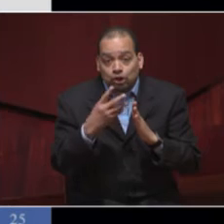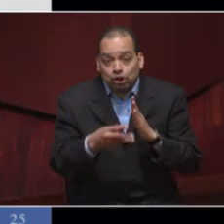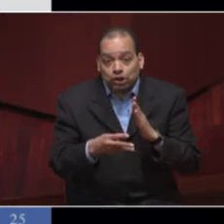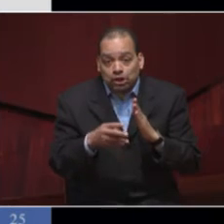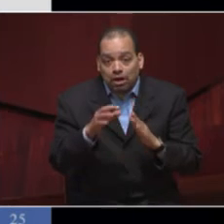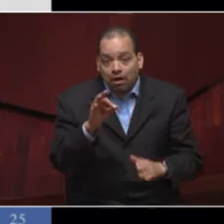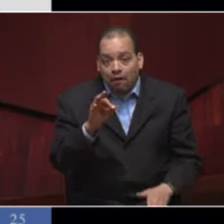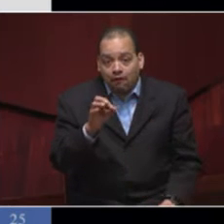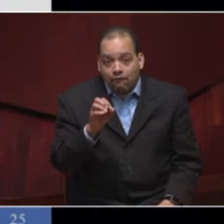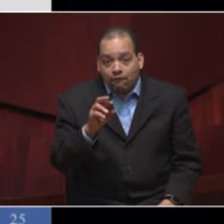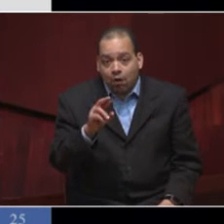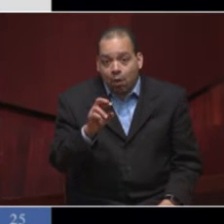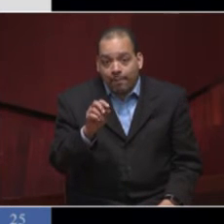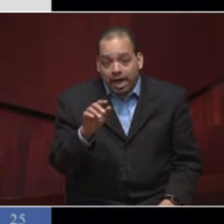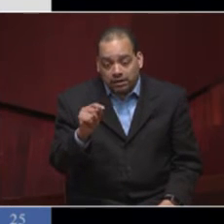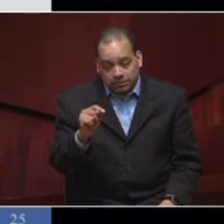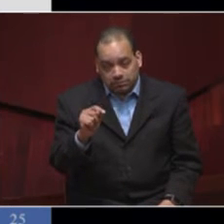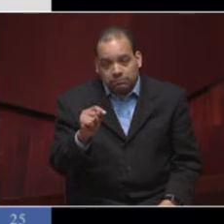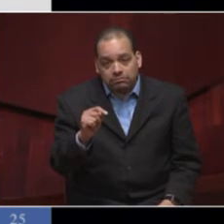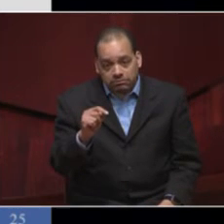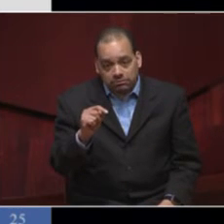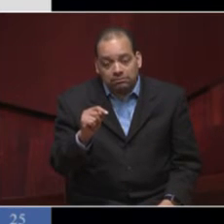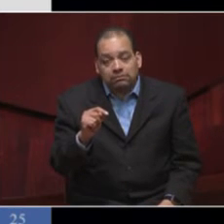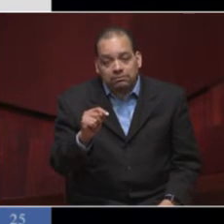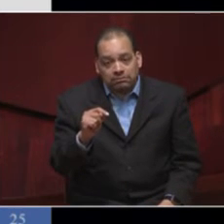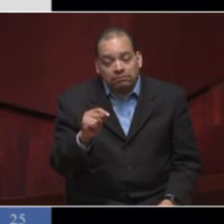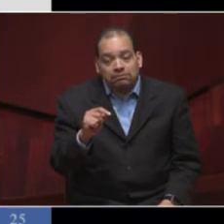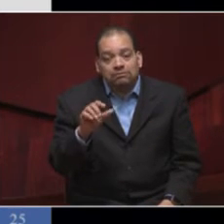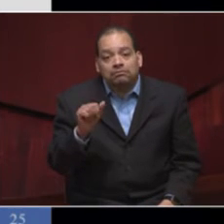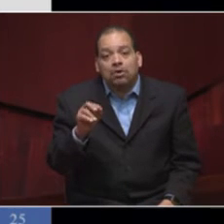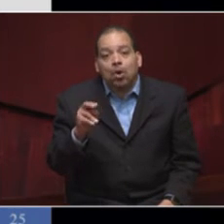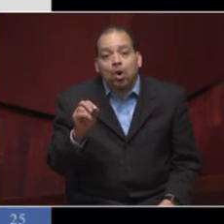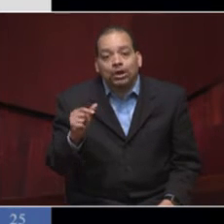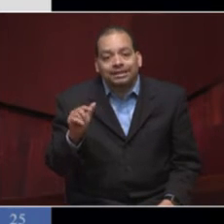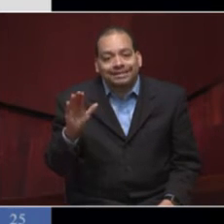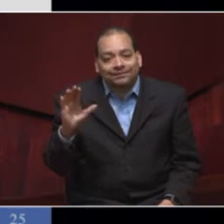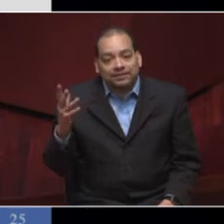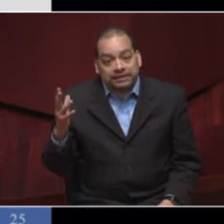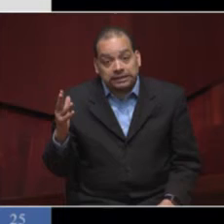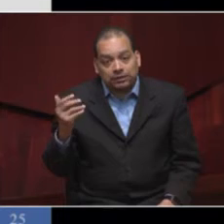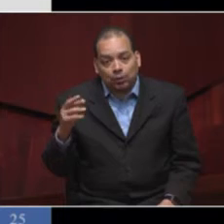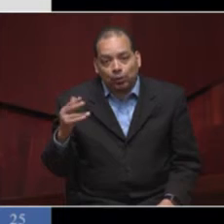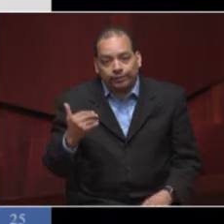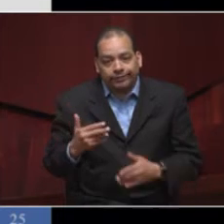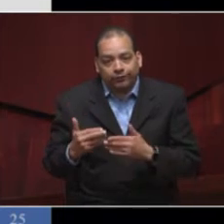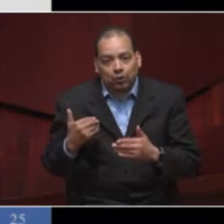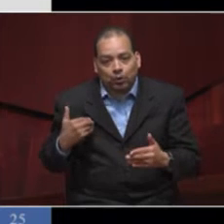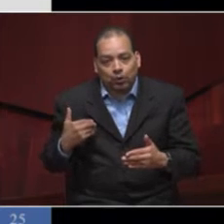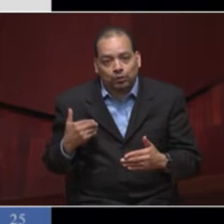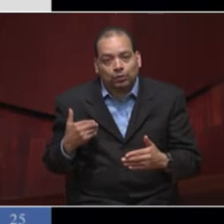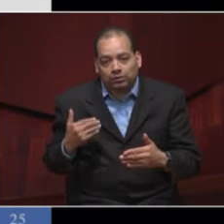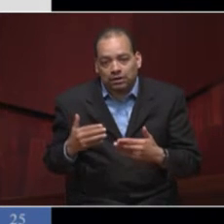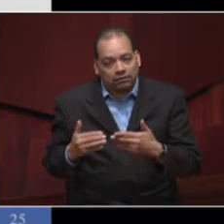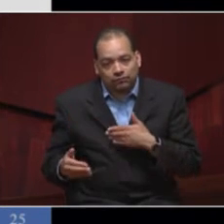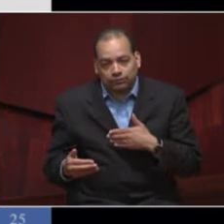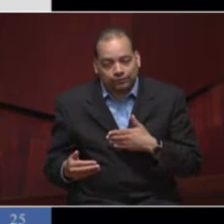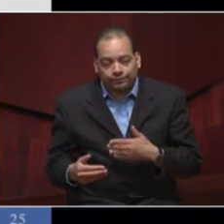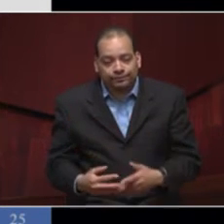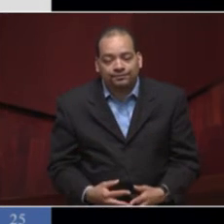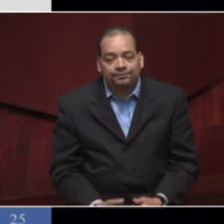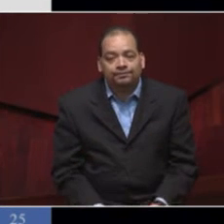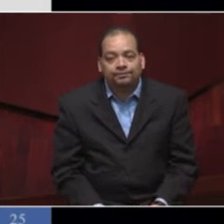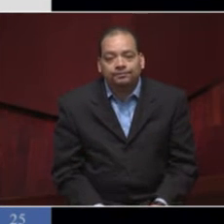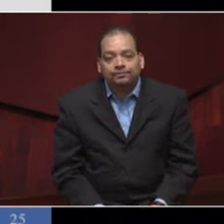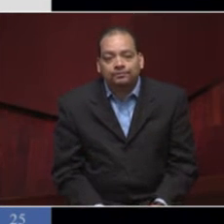by the 5th of August. If we can get those in spreadsheet format by the 5th of August, we